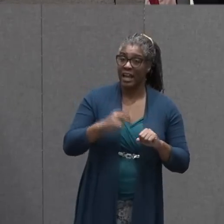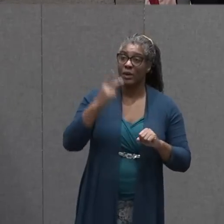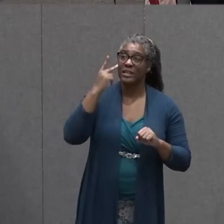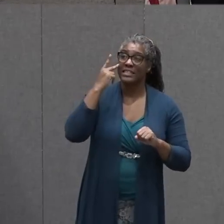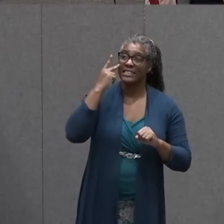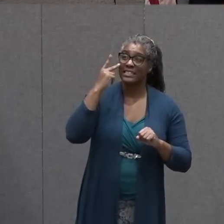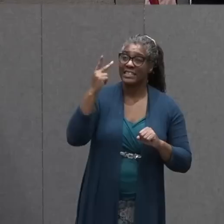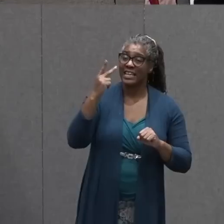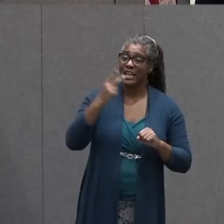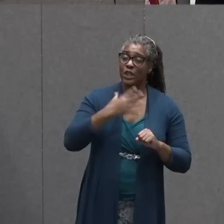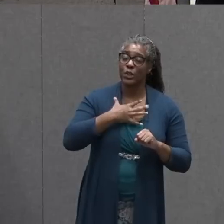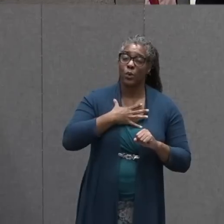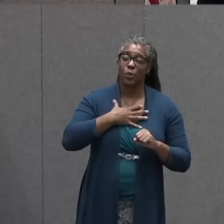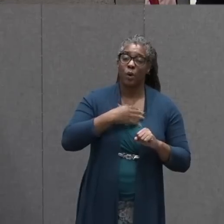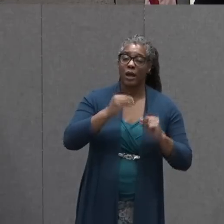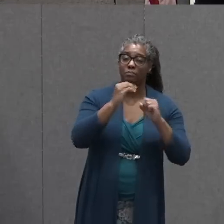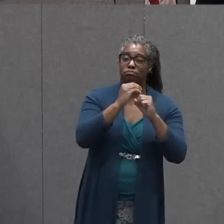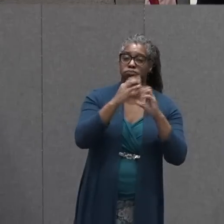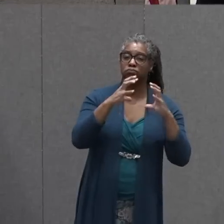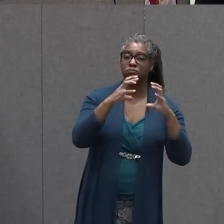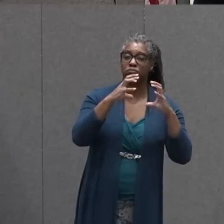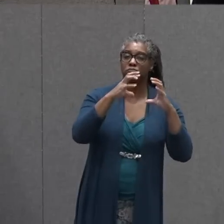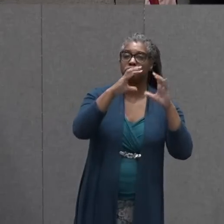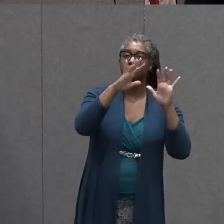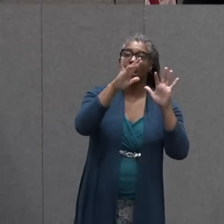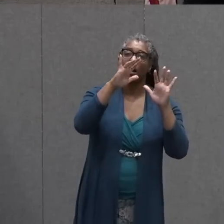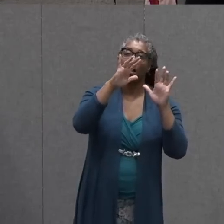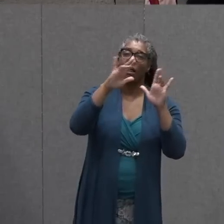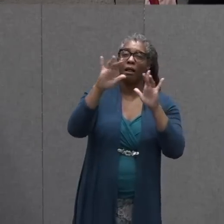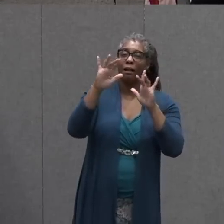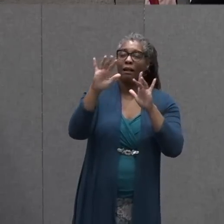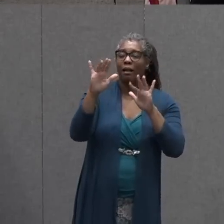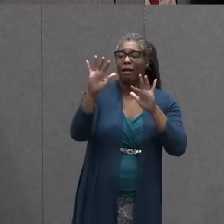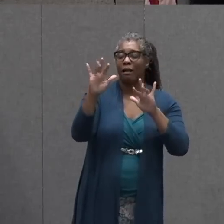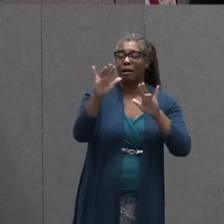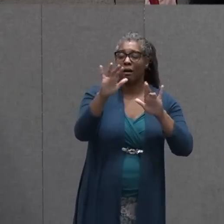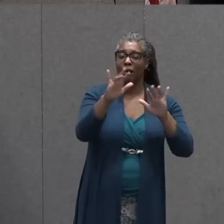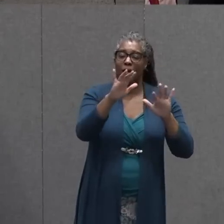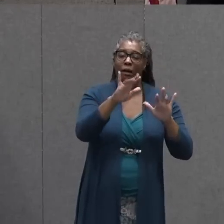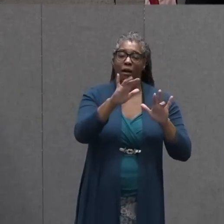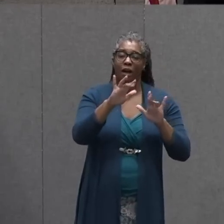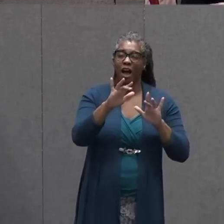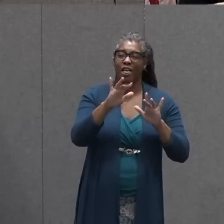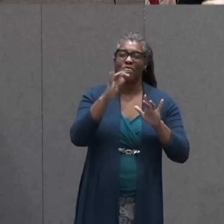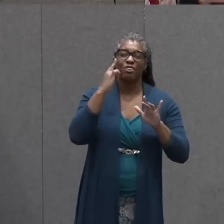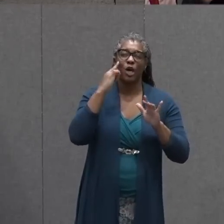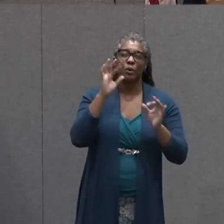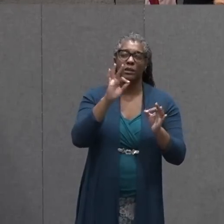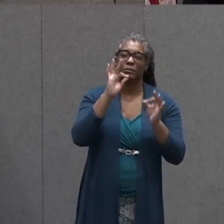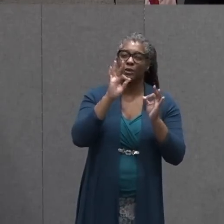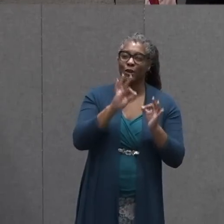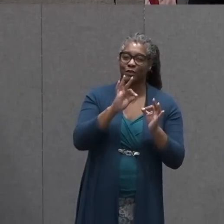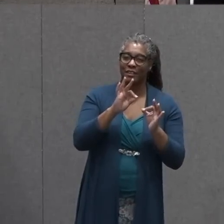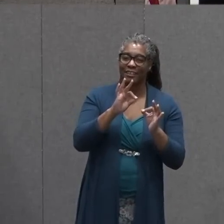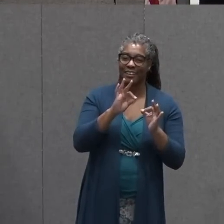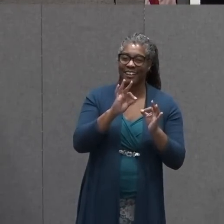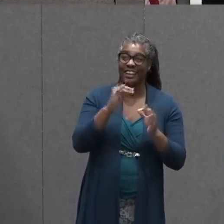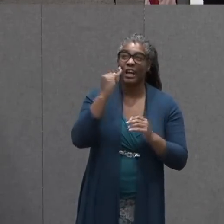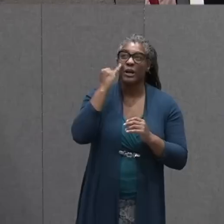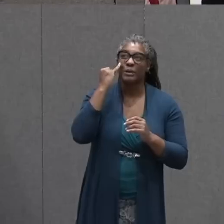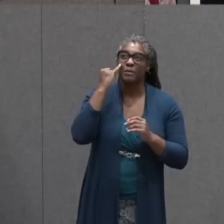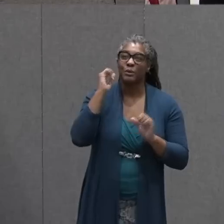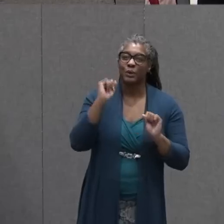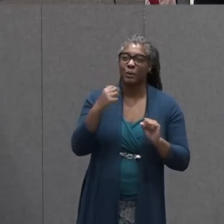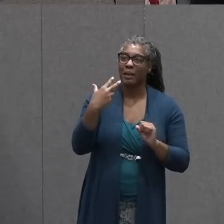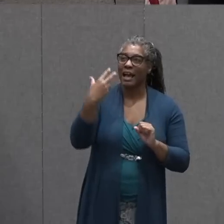white puffs fluttering, and I thought it would be perfect. What if we could go outside and film and just